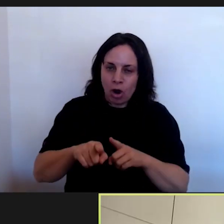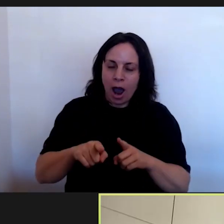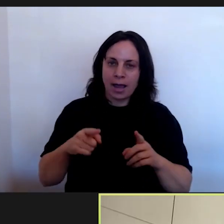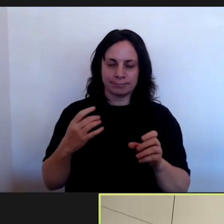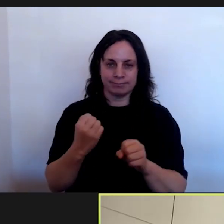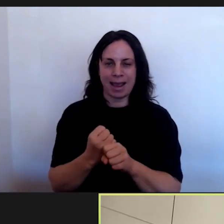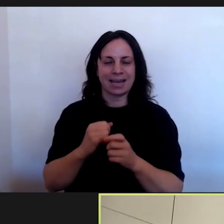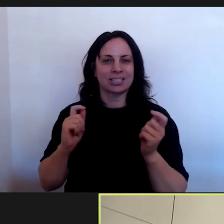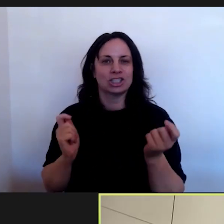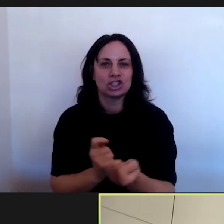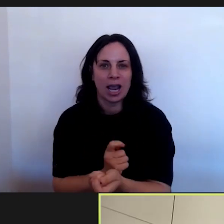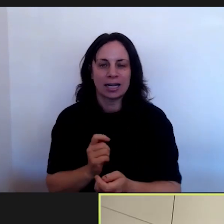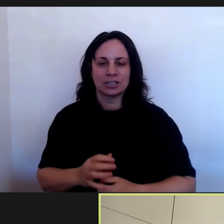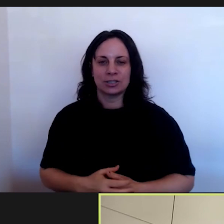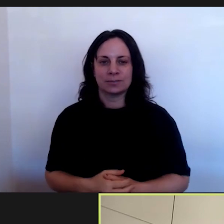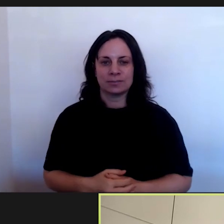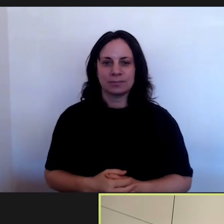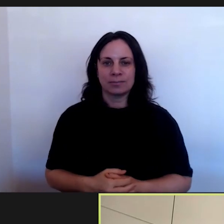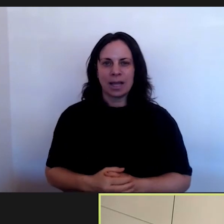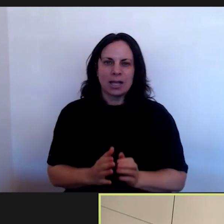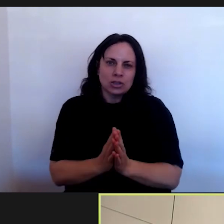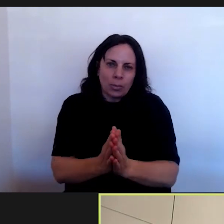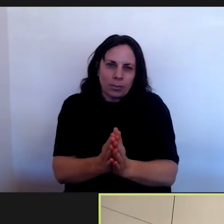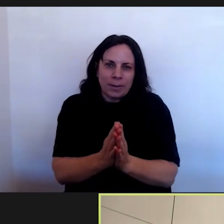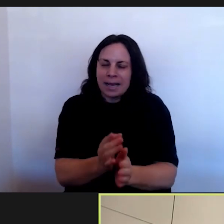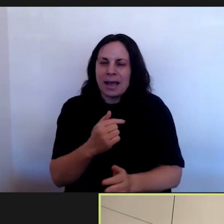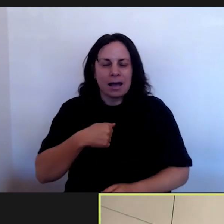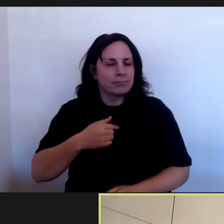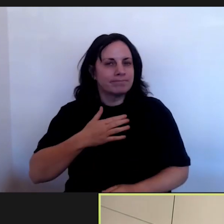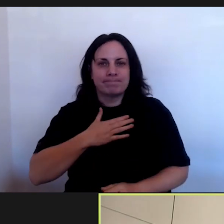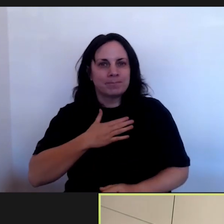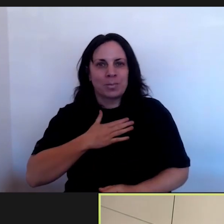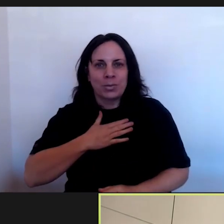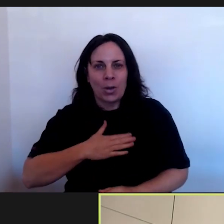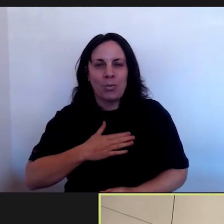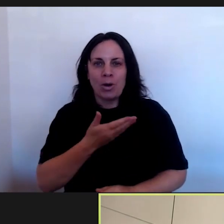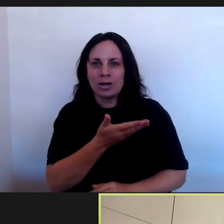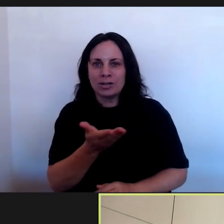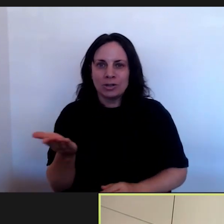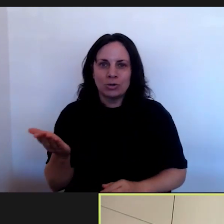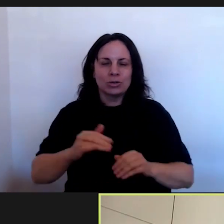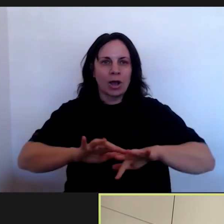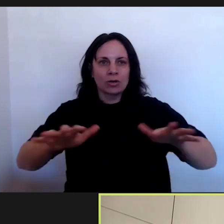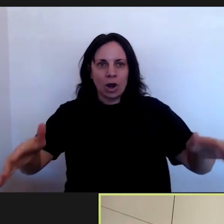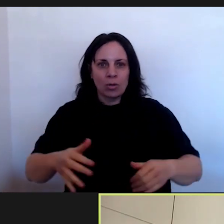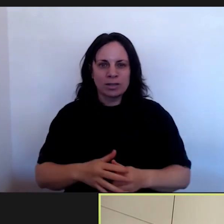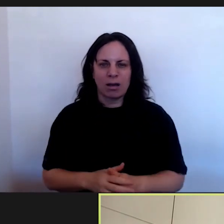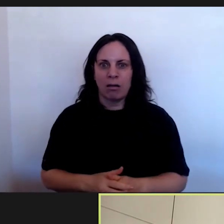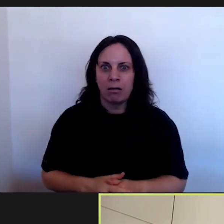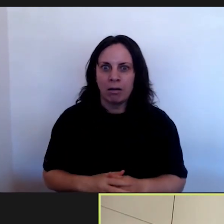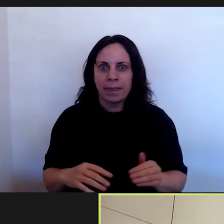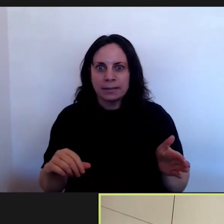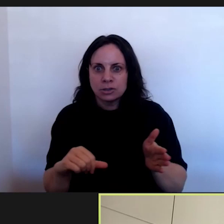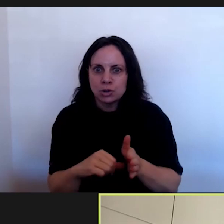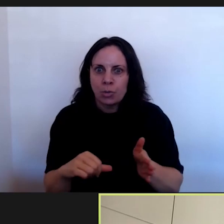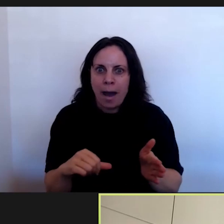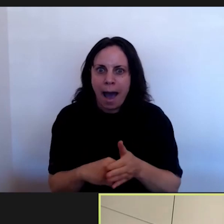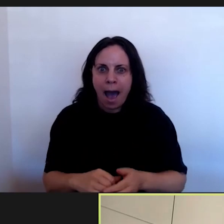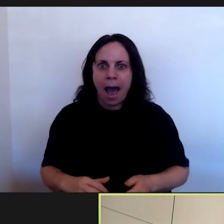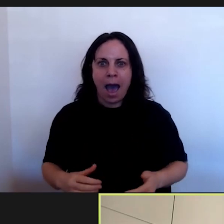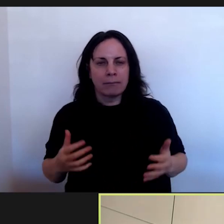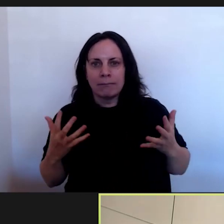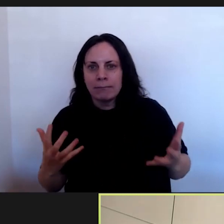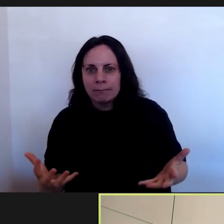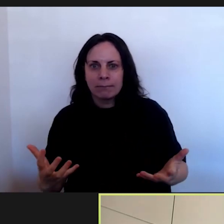please don't, we don't want this to, we don't want for you to go away and say, it's too hard to deal with